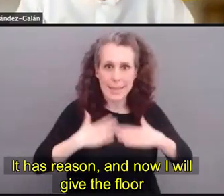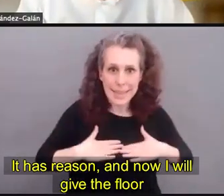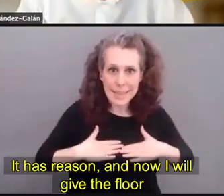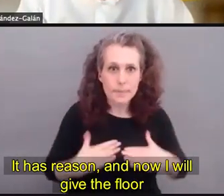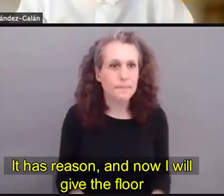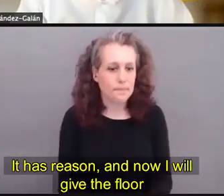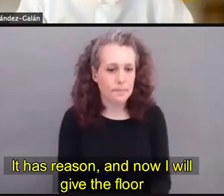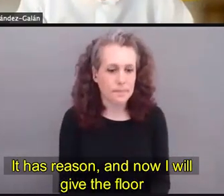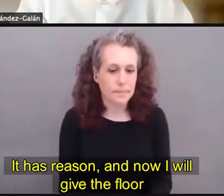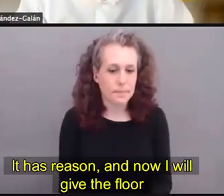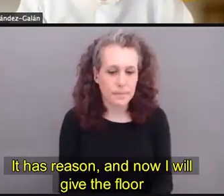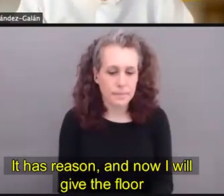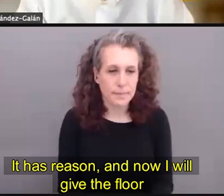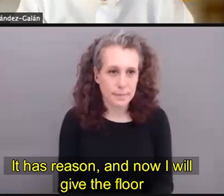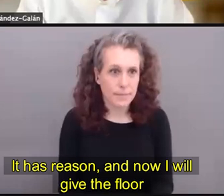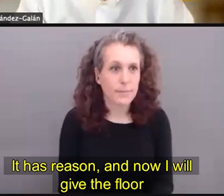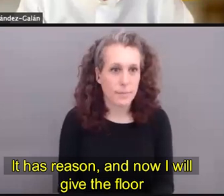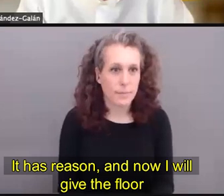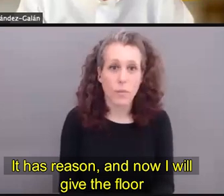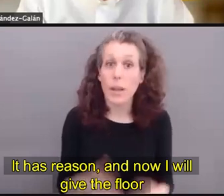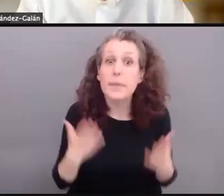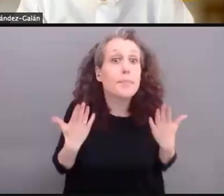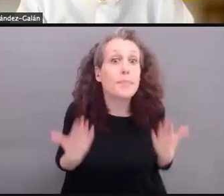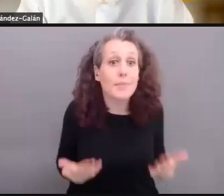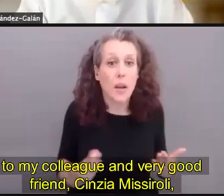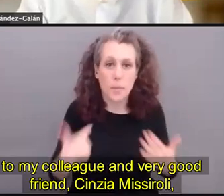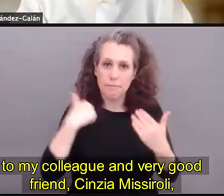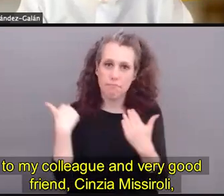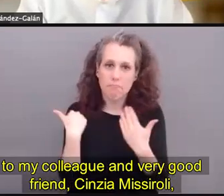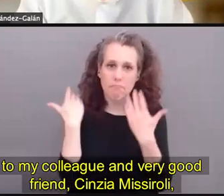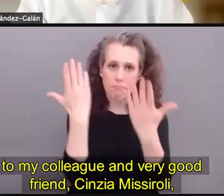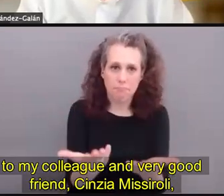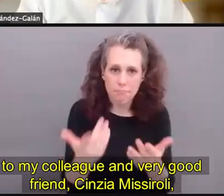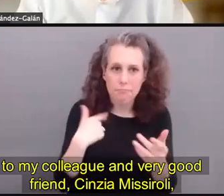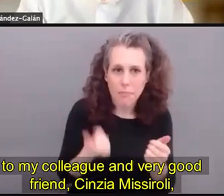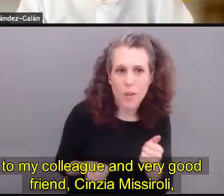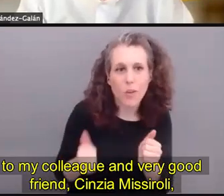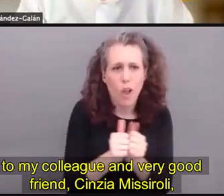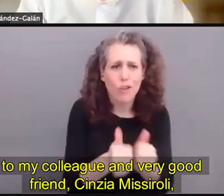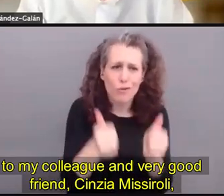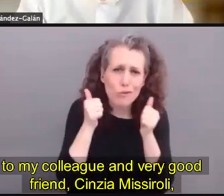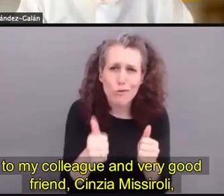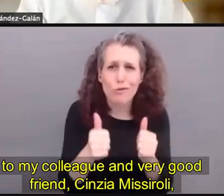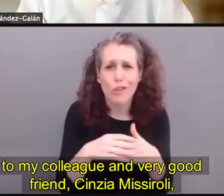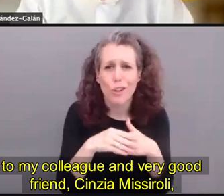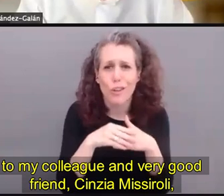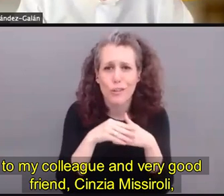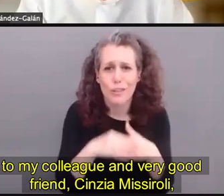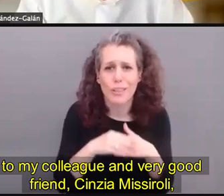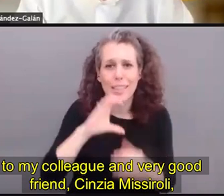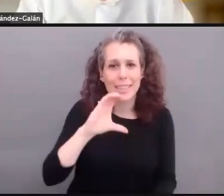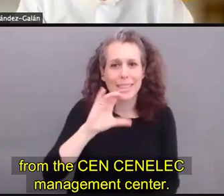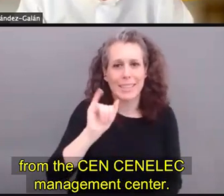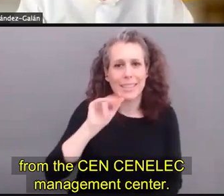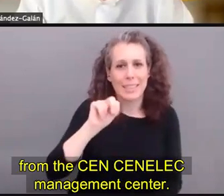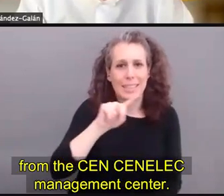and I will now give the floor to my colleague and very good friend, Cinzia